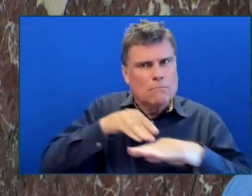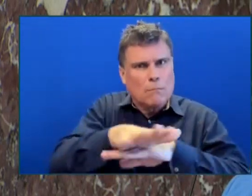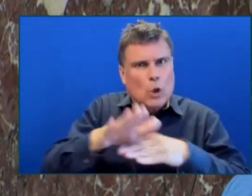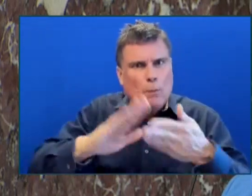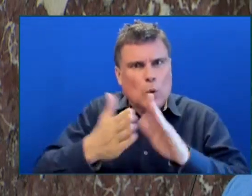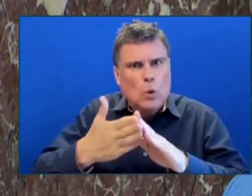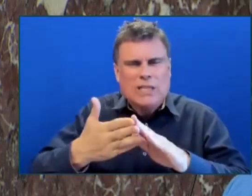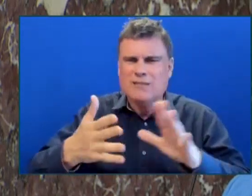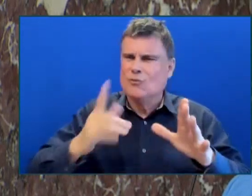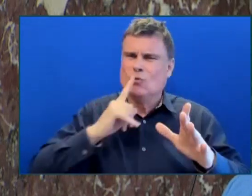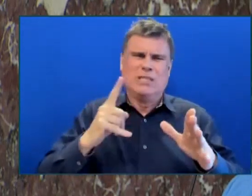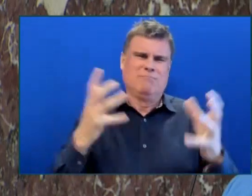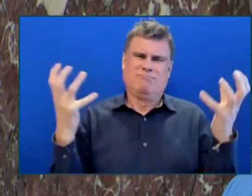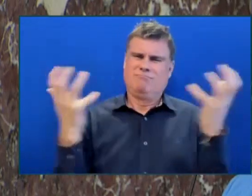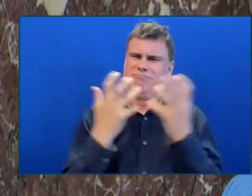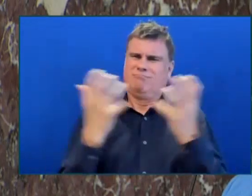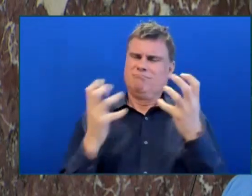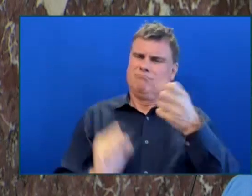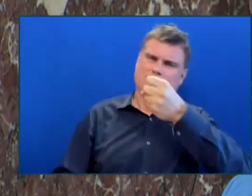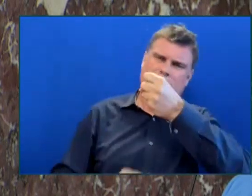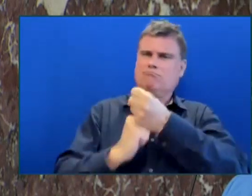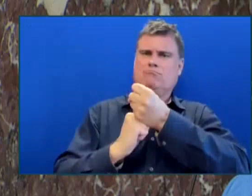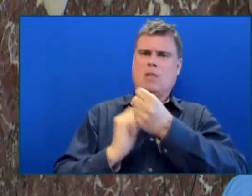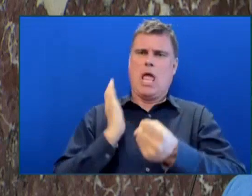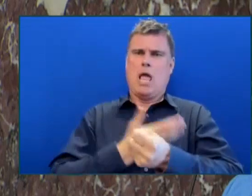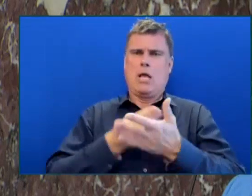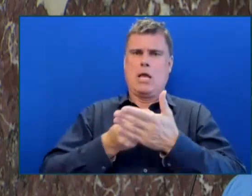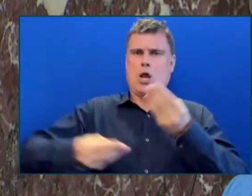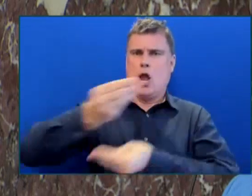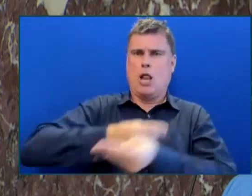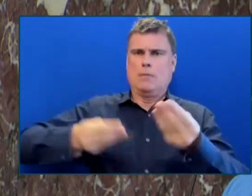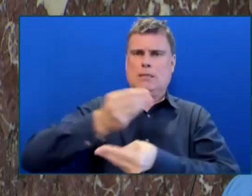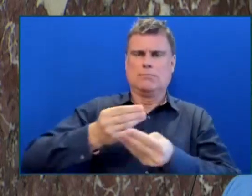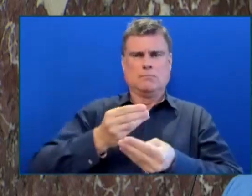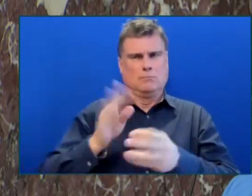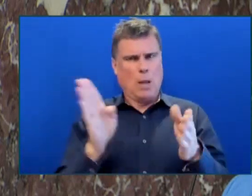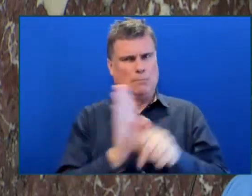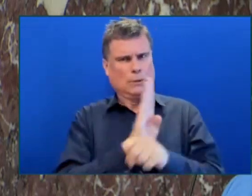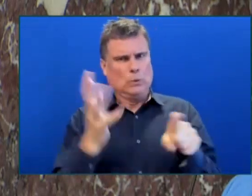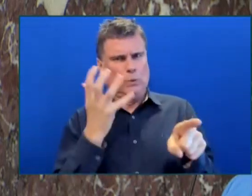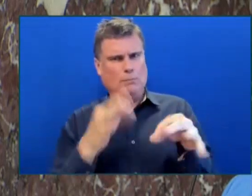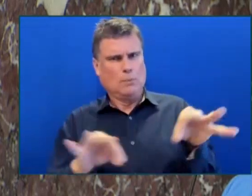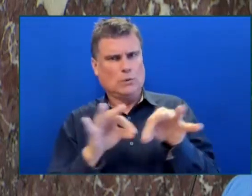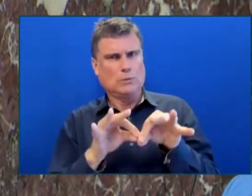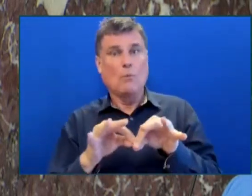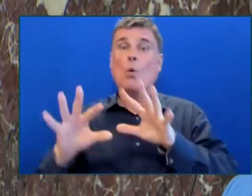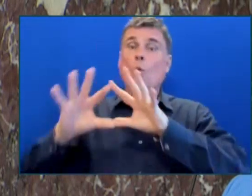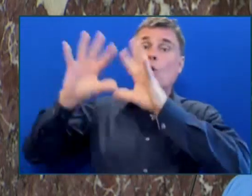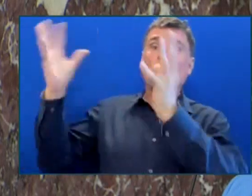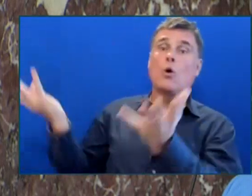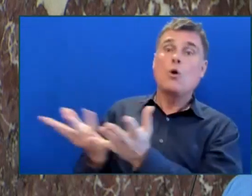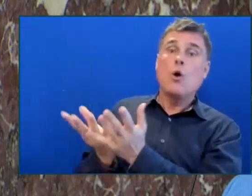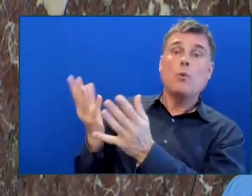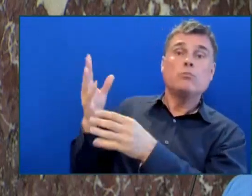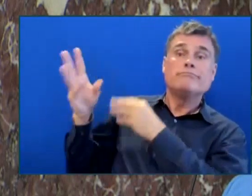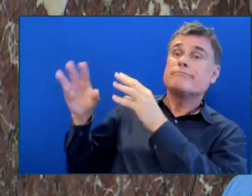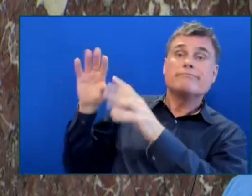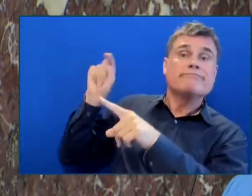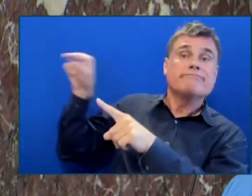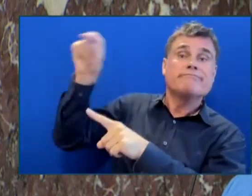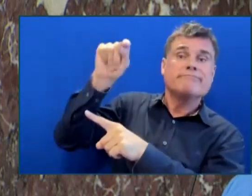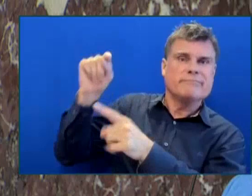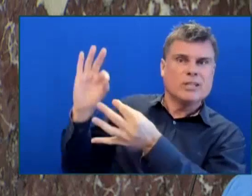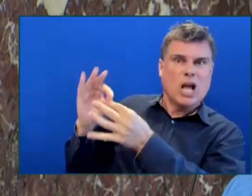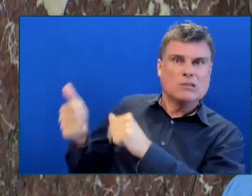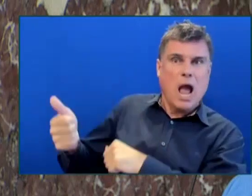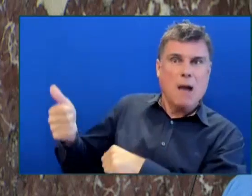headwinds. Global inflation, the cost of borrowing, and essentially what we can refer to as